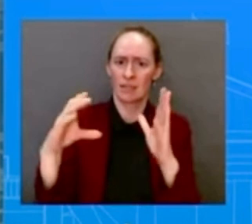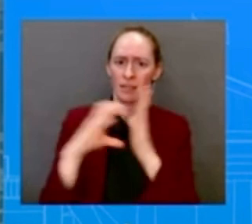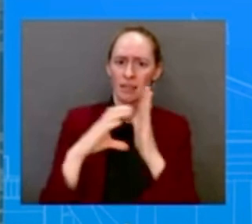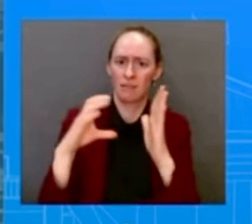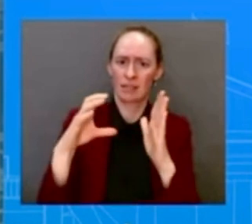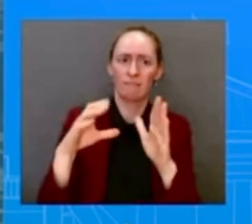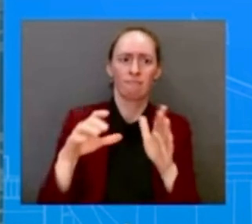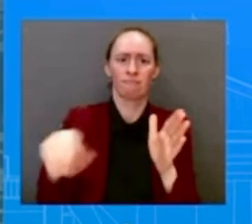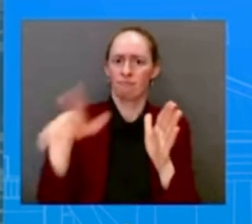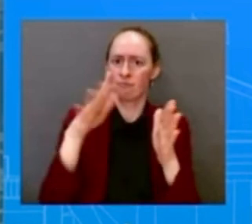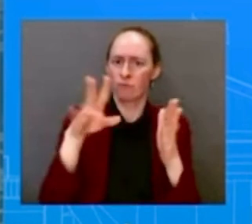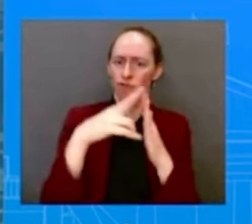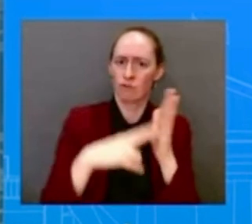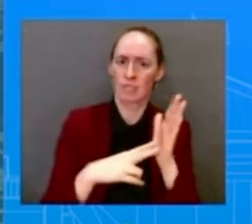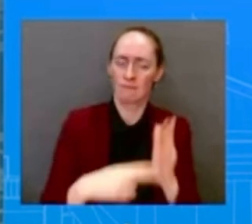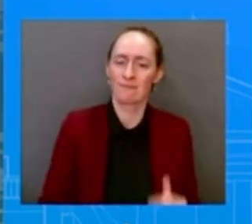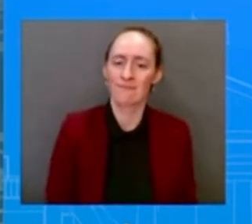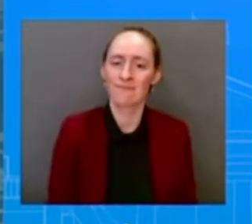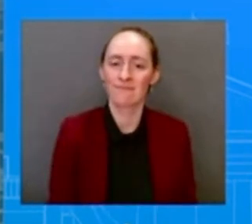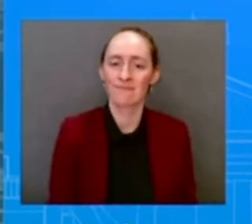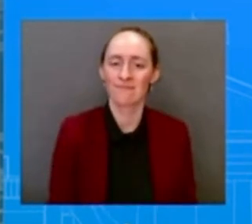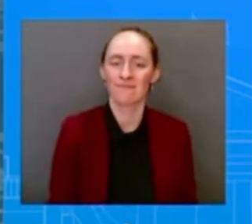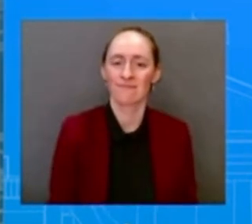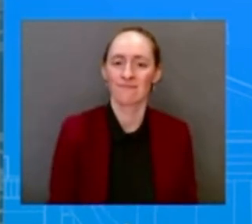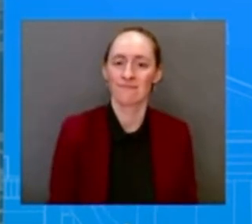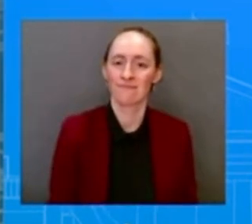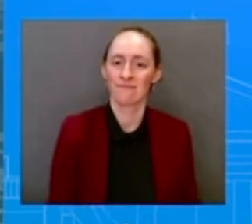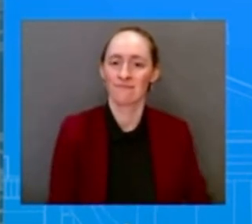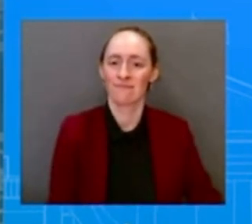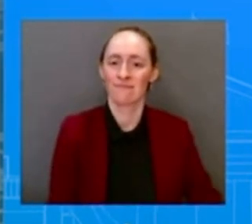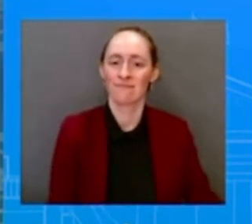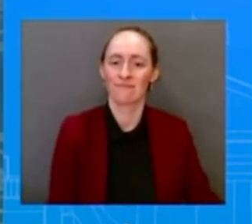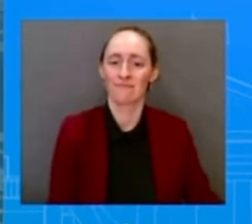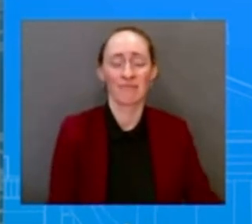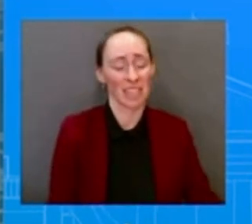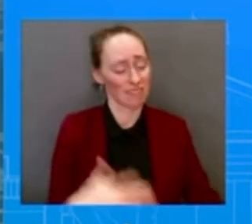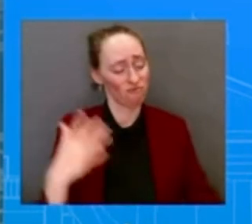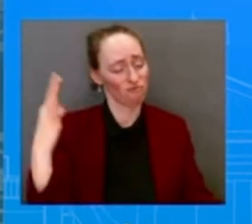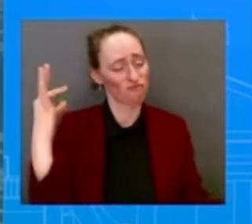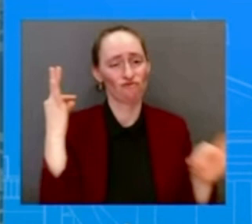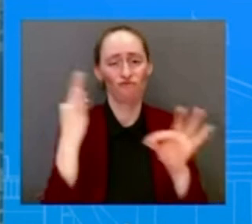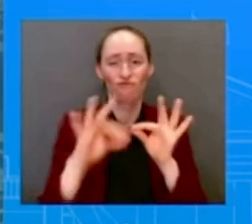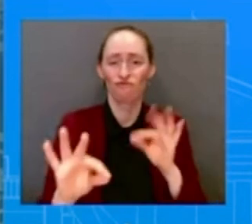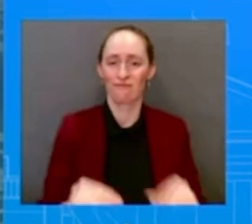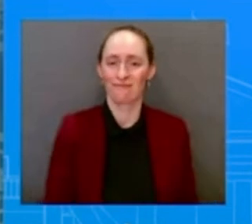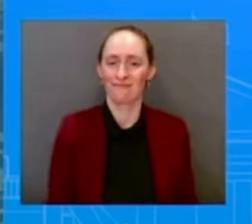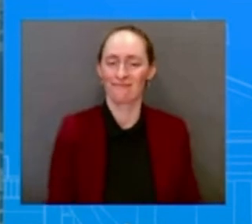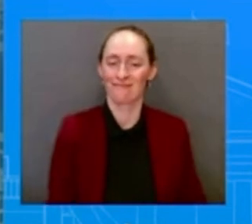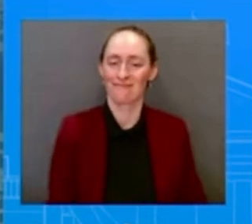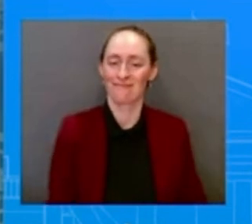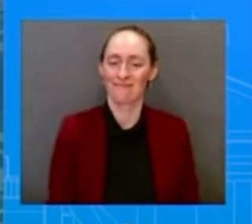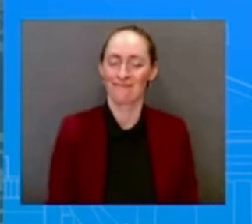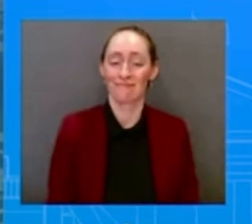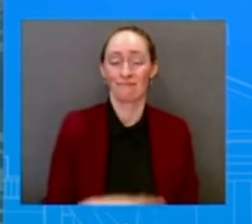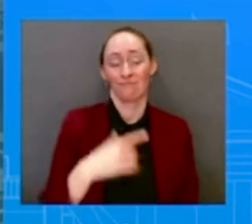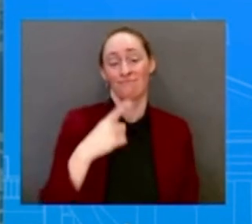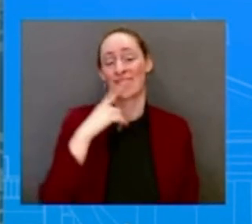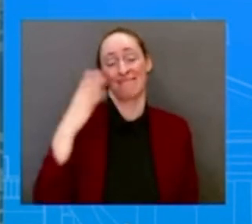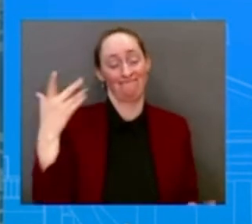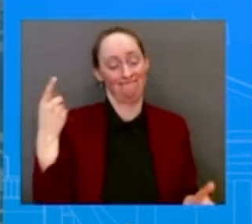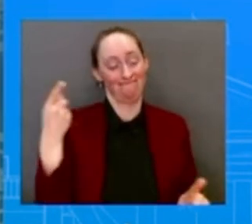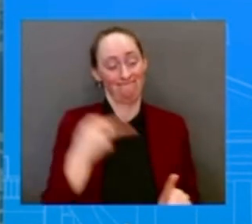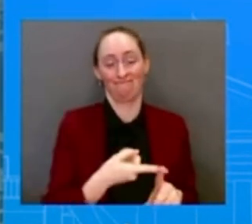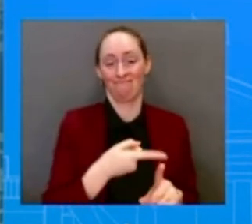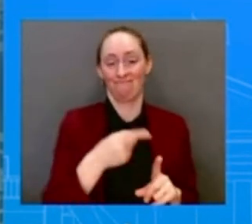meeting. Look, it's pretty simple and it's pretty straightforward. We believe that Congress has a constitutional duty to get this done,